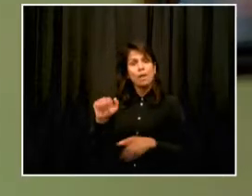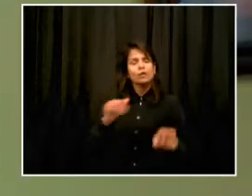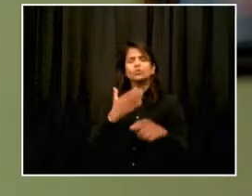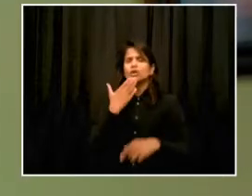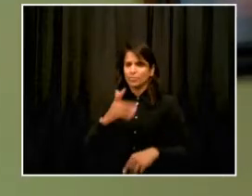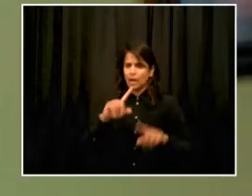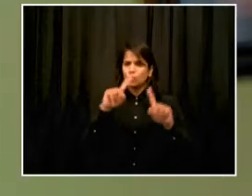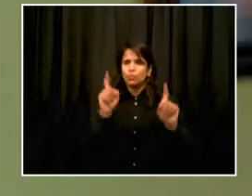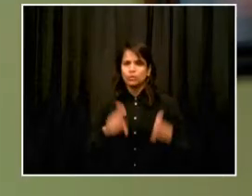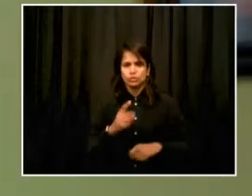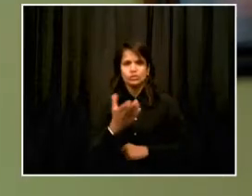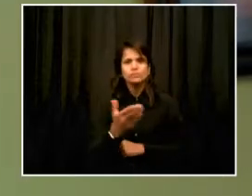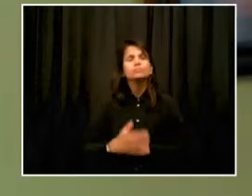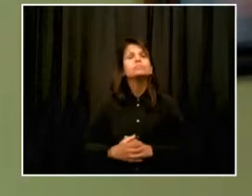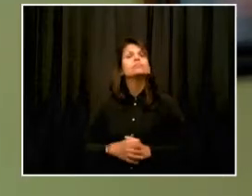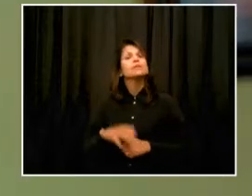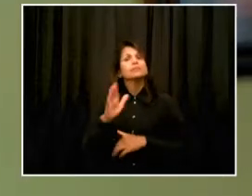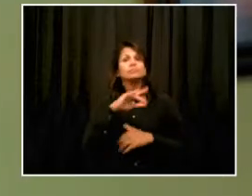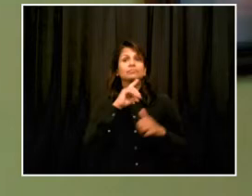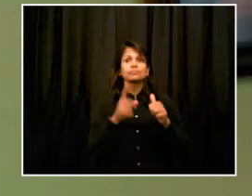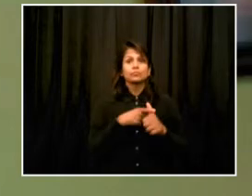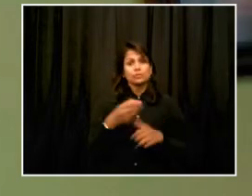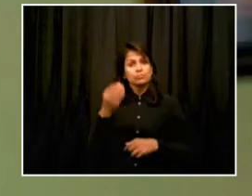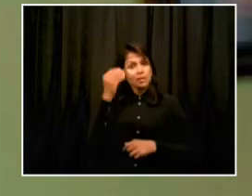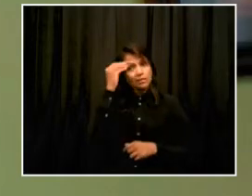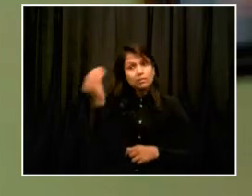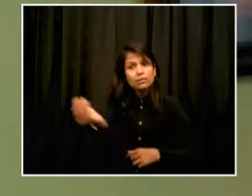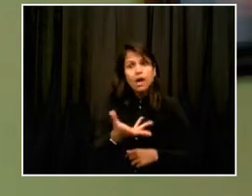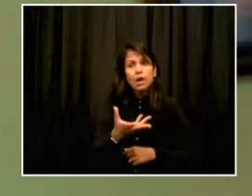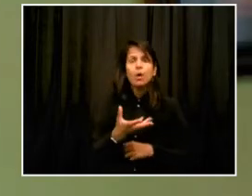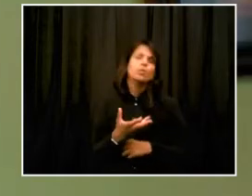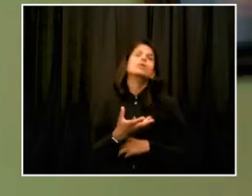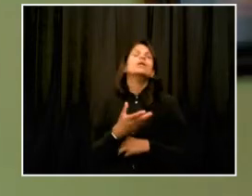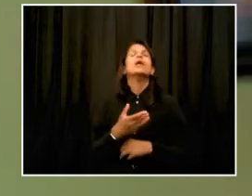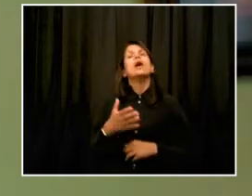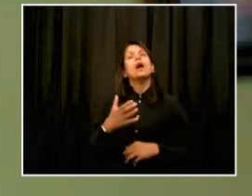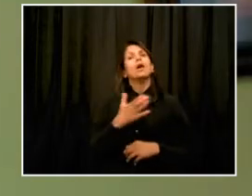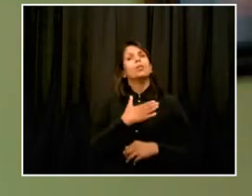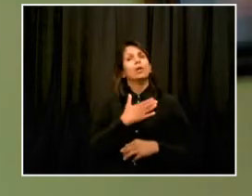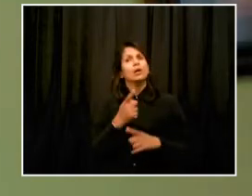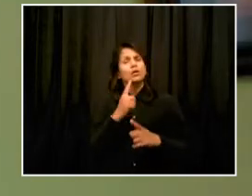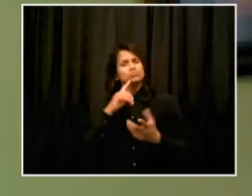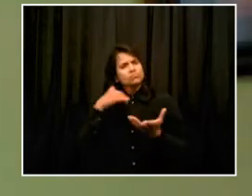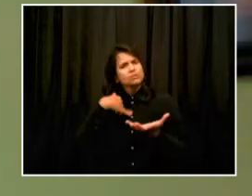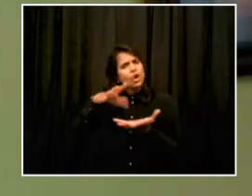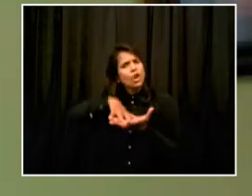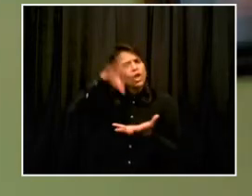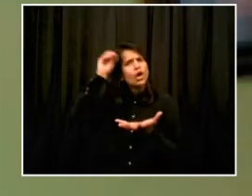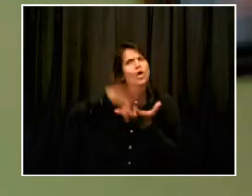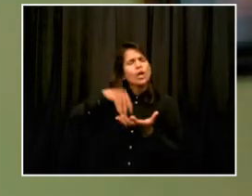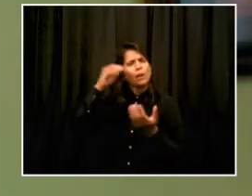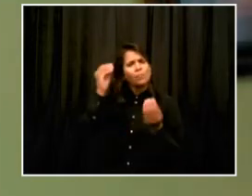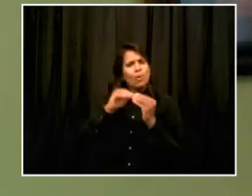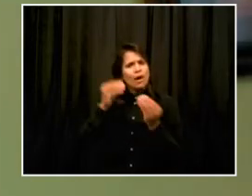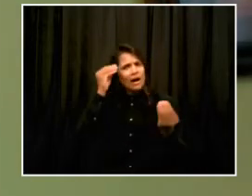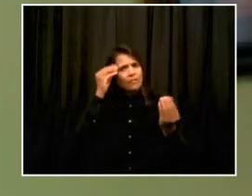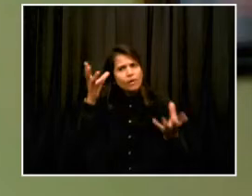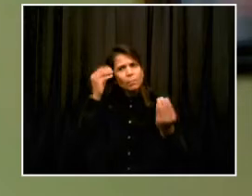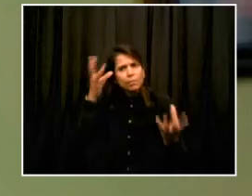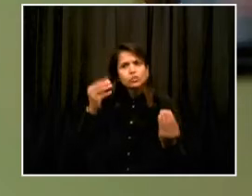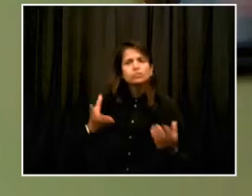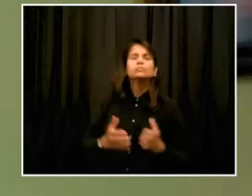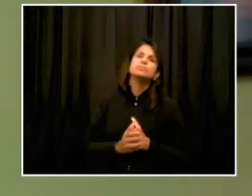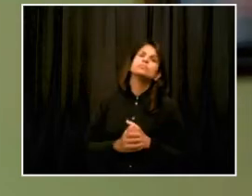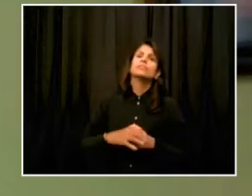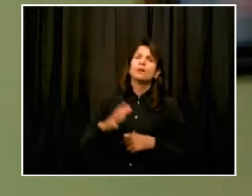information, both about how the disease is transmitted, but even more importantly, how best we can prevent the disease. One of the challenges that